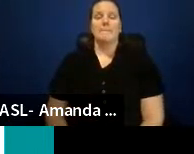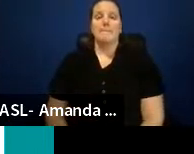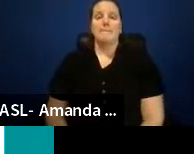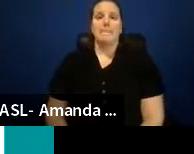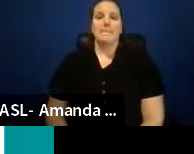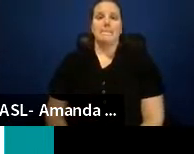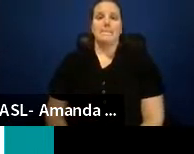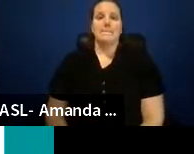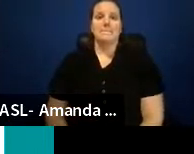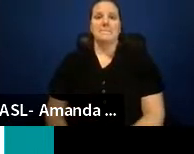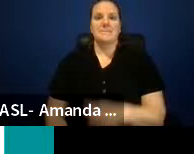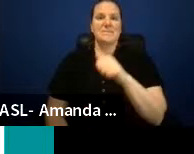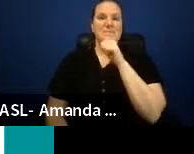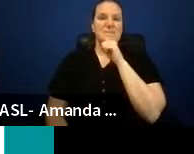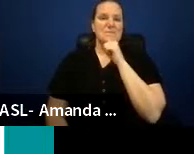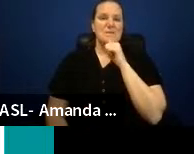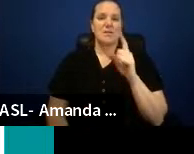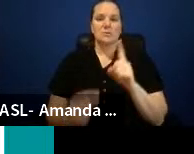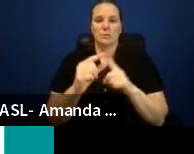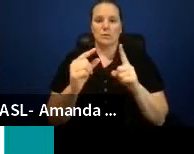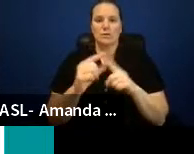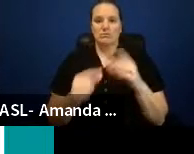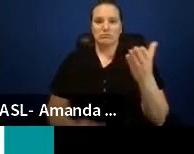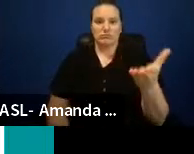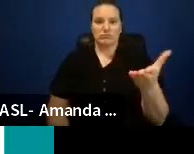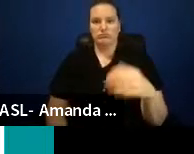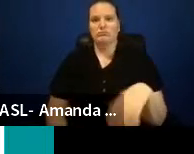823-5803-3783, passcode, excuse me,